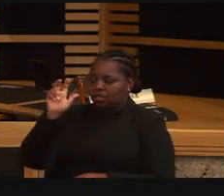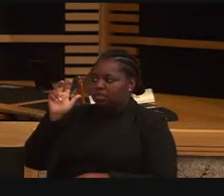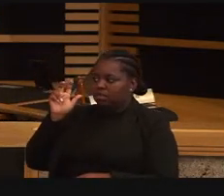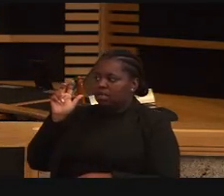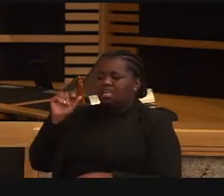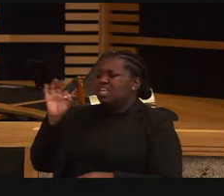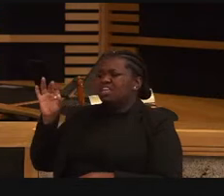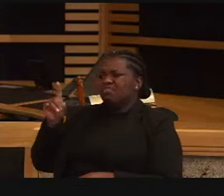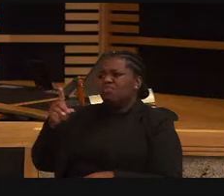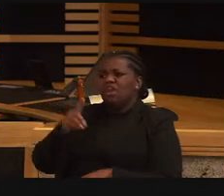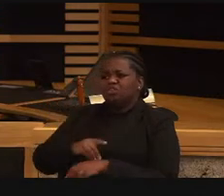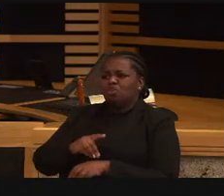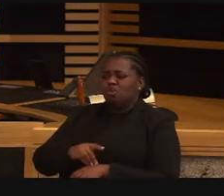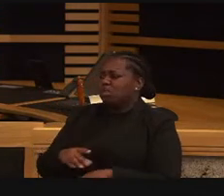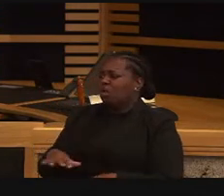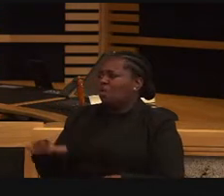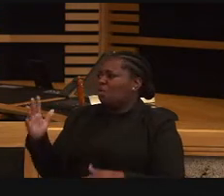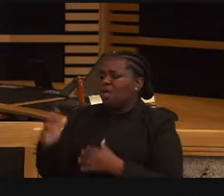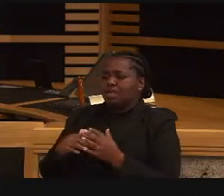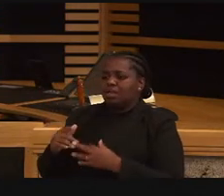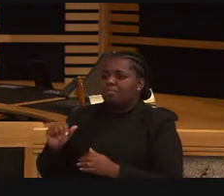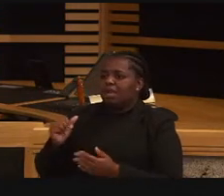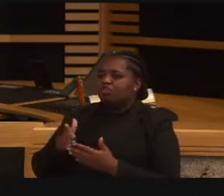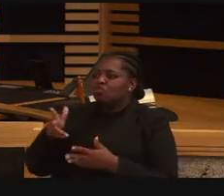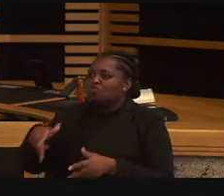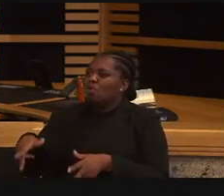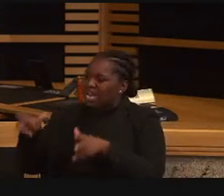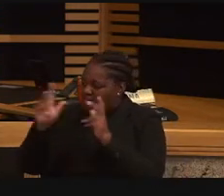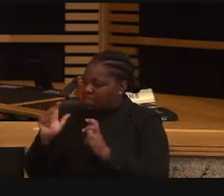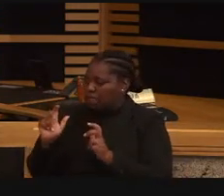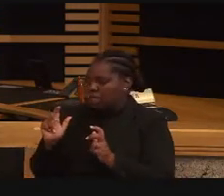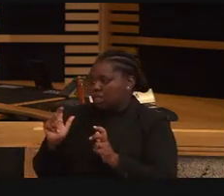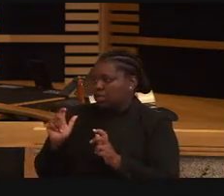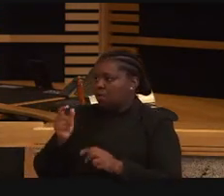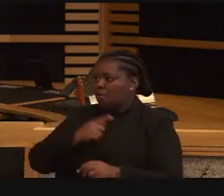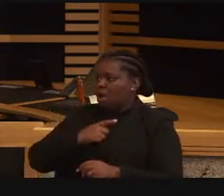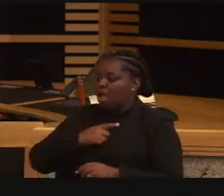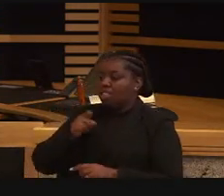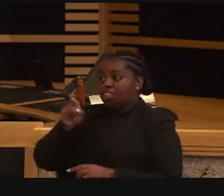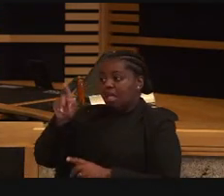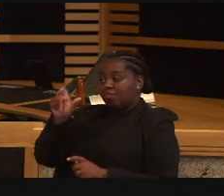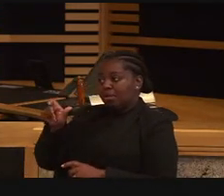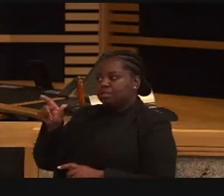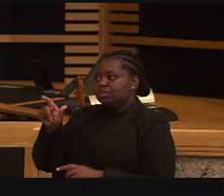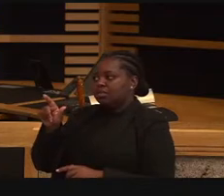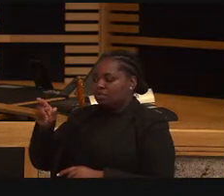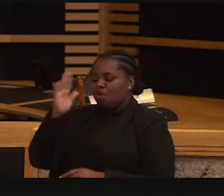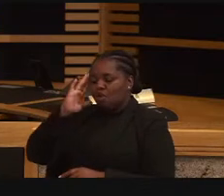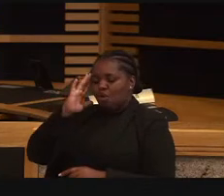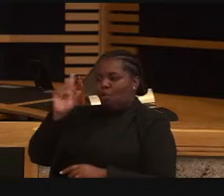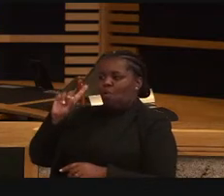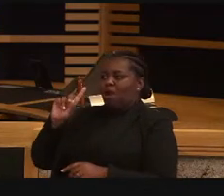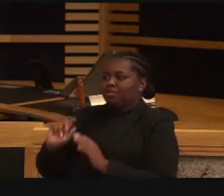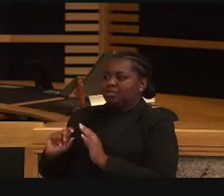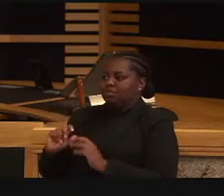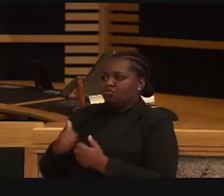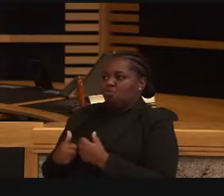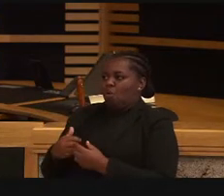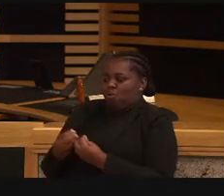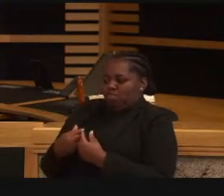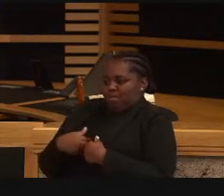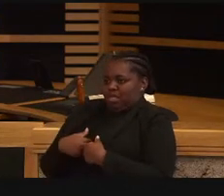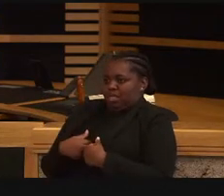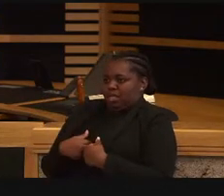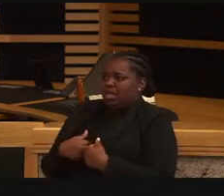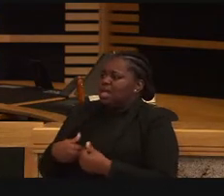are a doctor, even if you are what, listen to the patient because the patient is telling you the diagnosis. Listen to